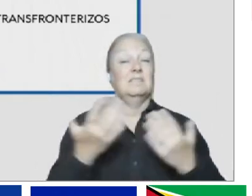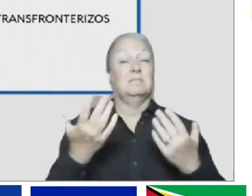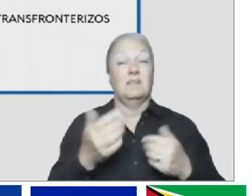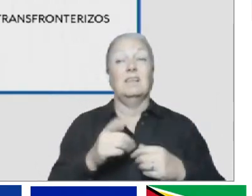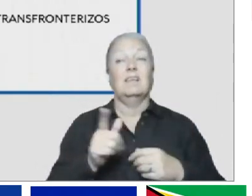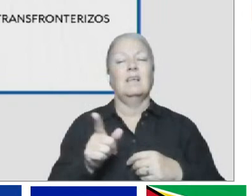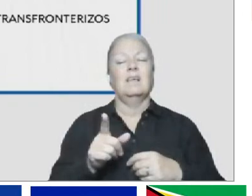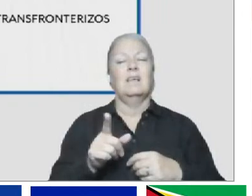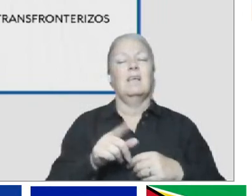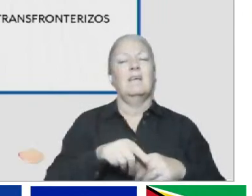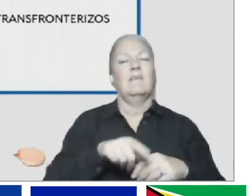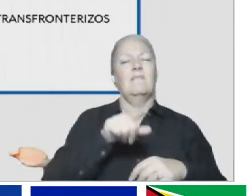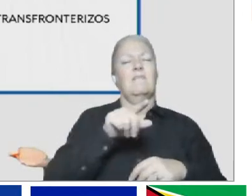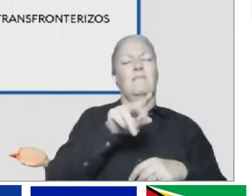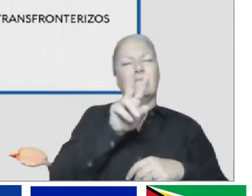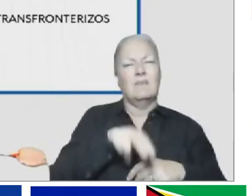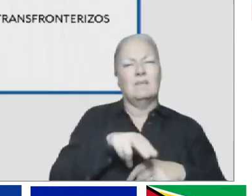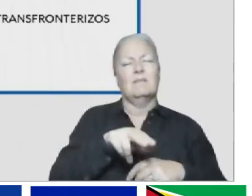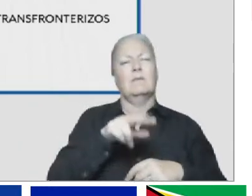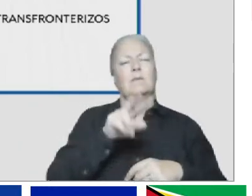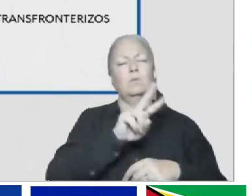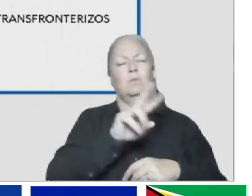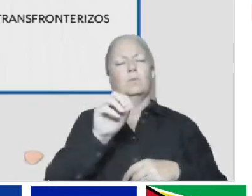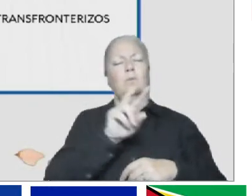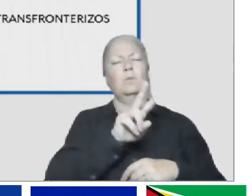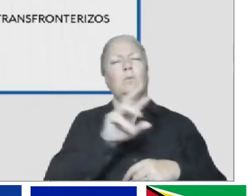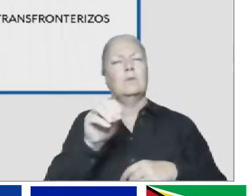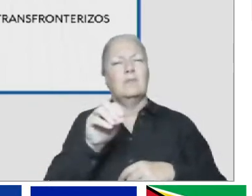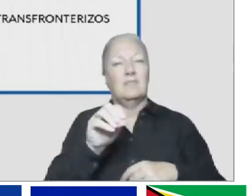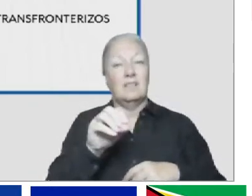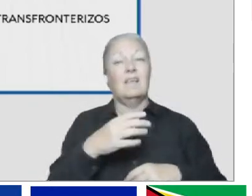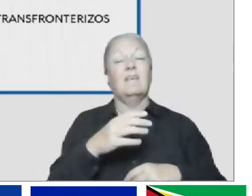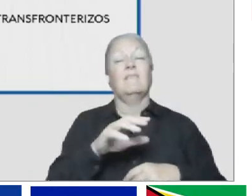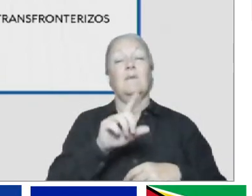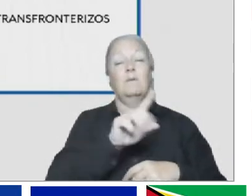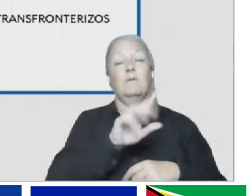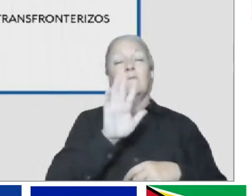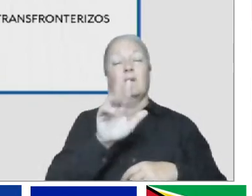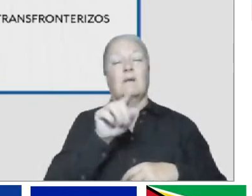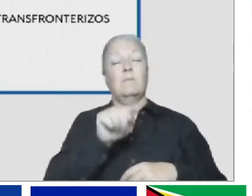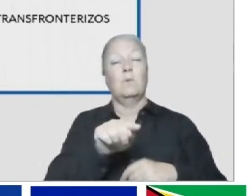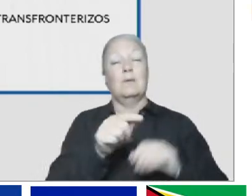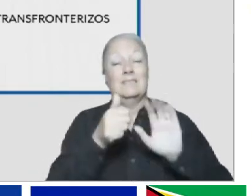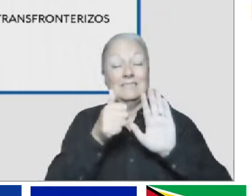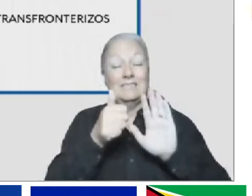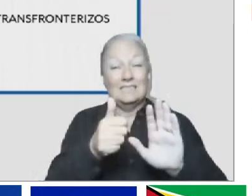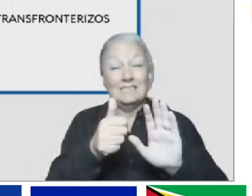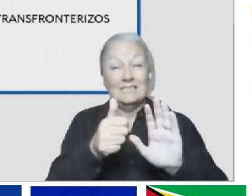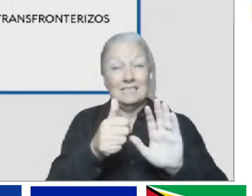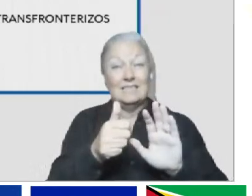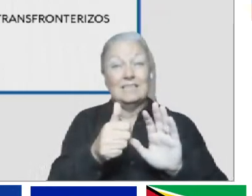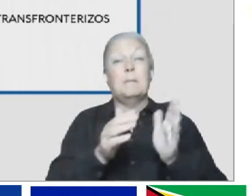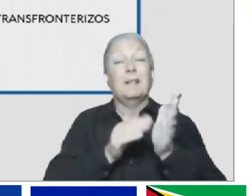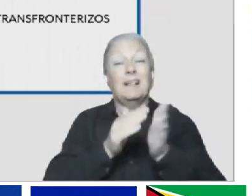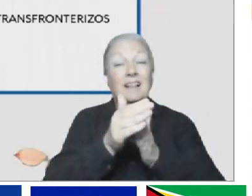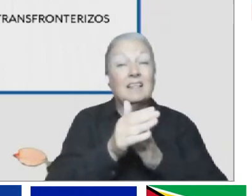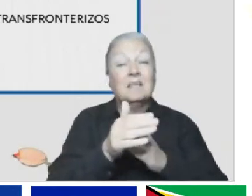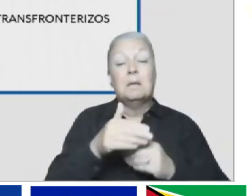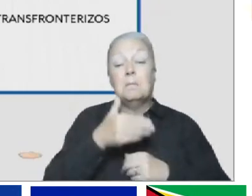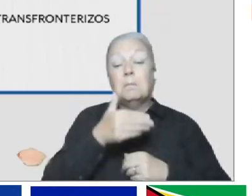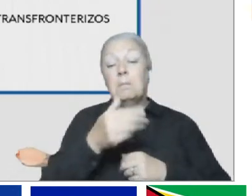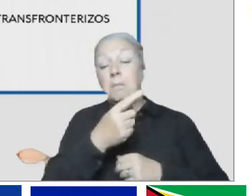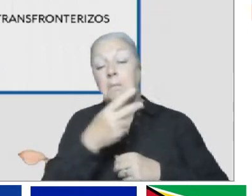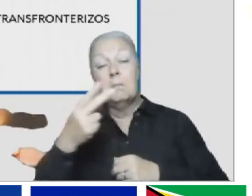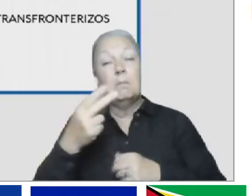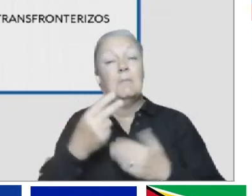to have 15.6 million views every 60 days last month. This pandemic also